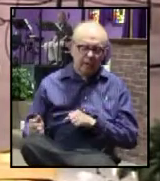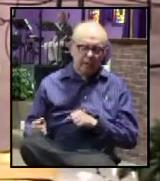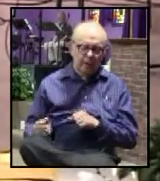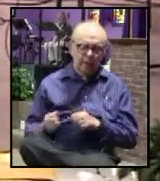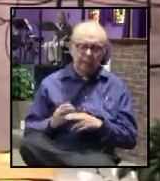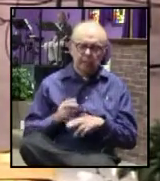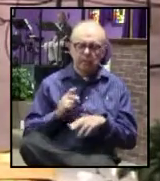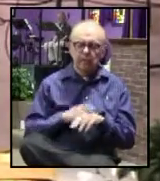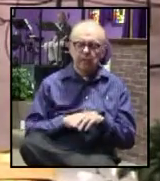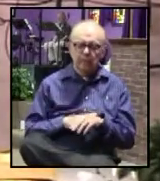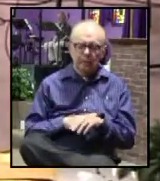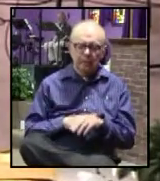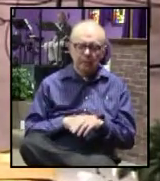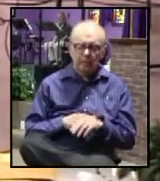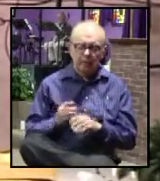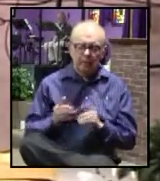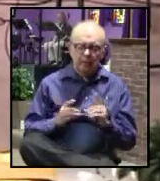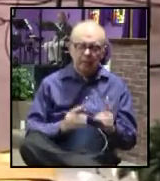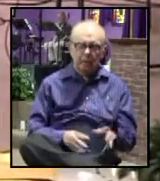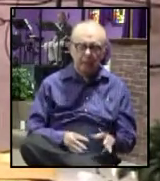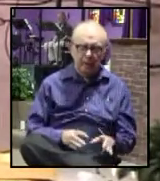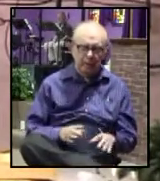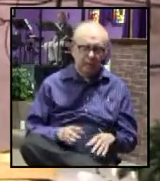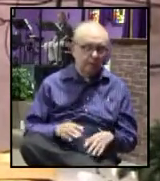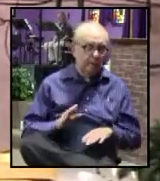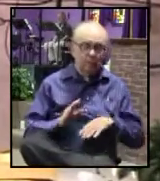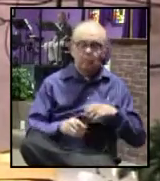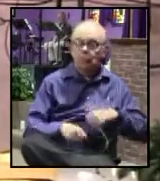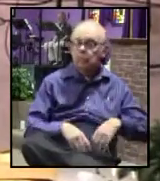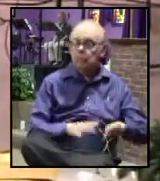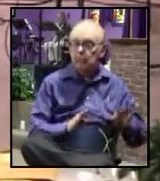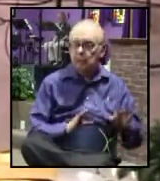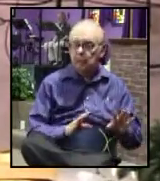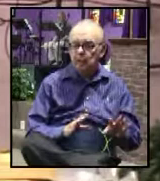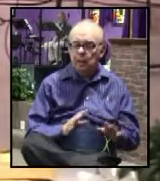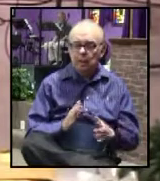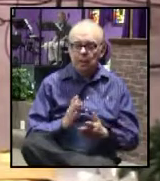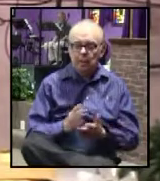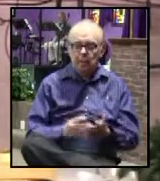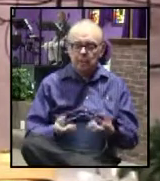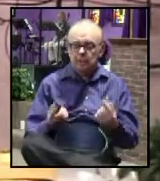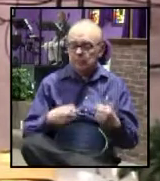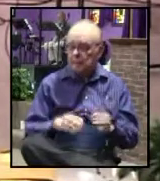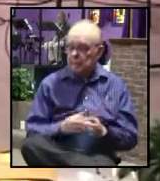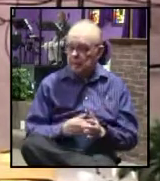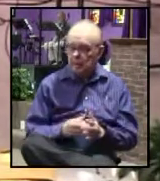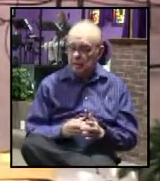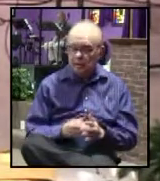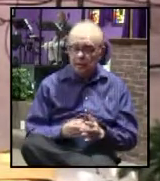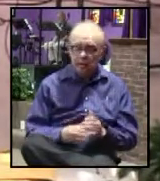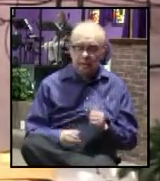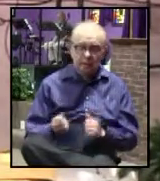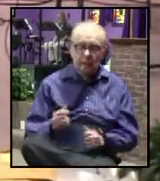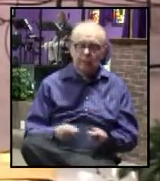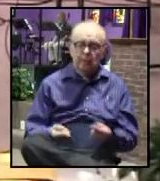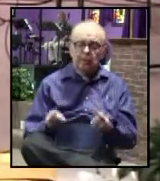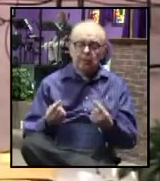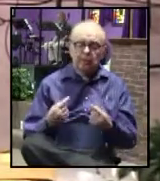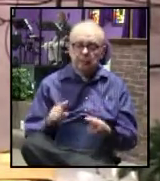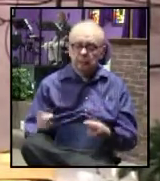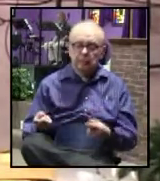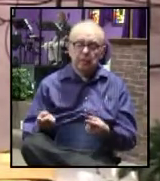for a brief period, the other disciples walk away. Some come back, though. The majority of them come